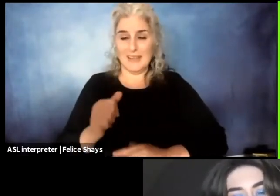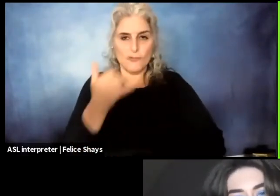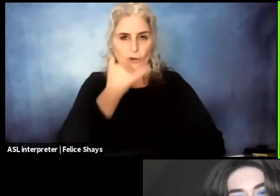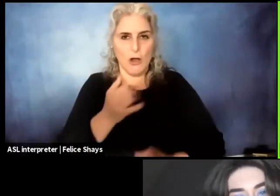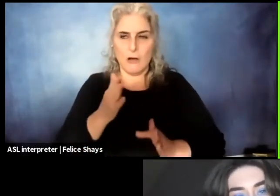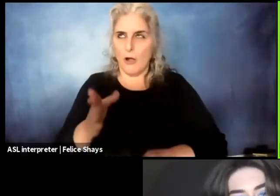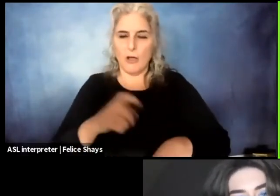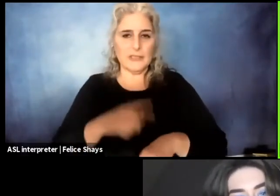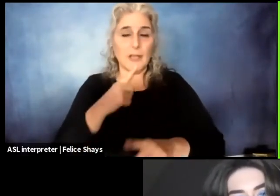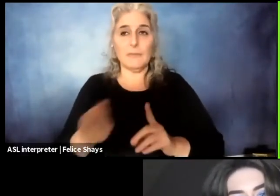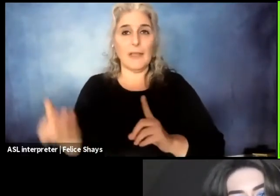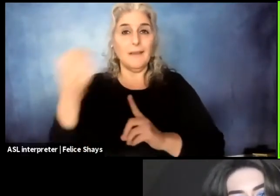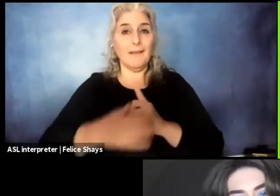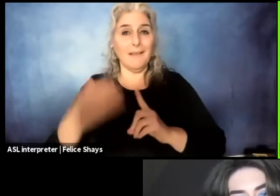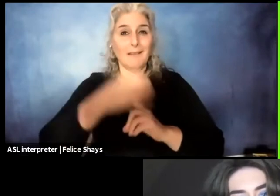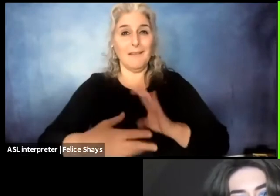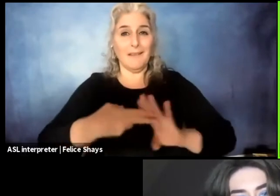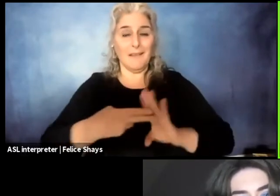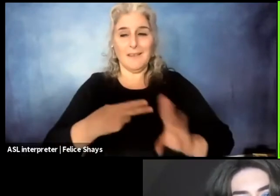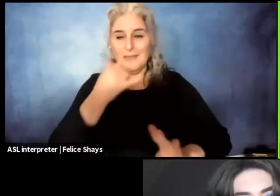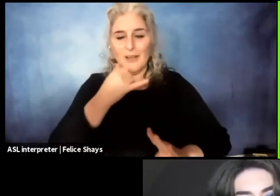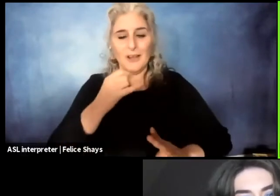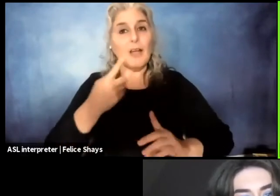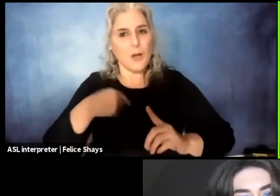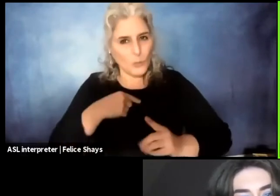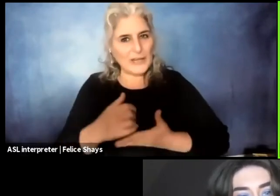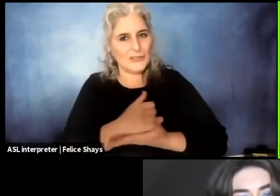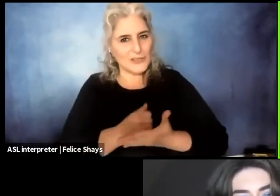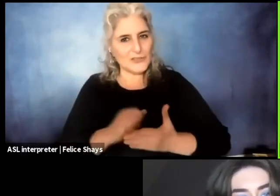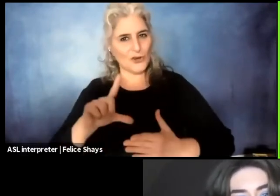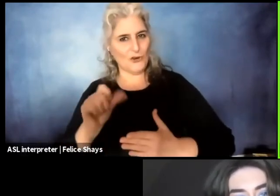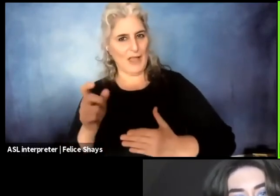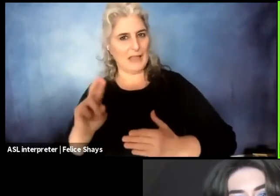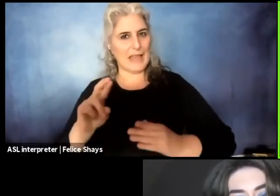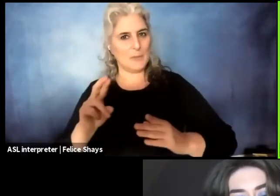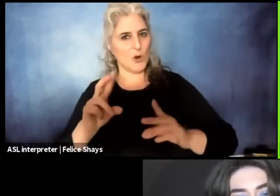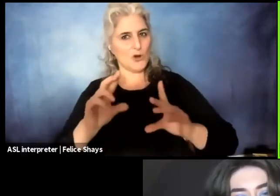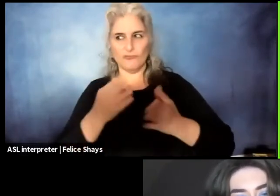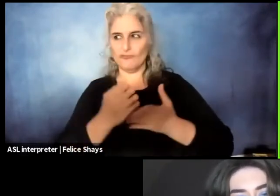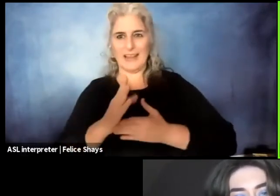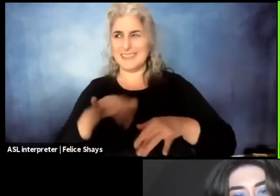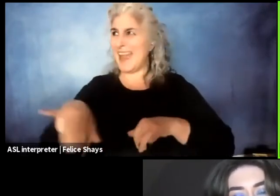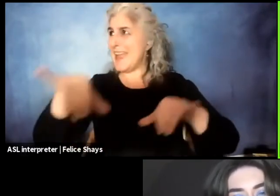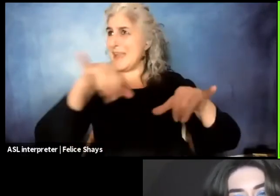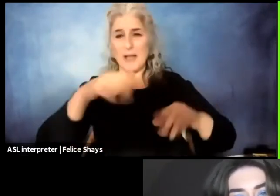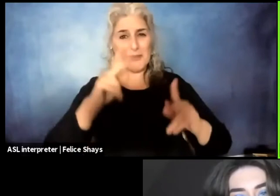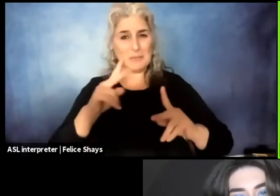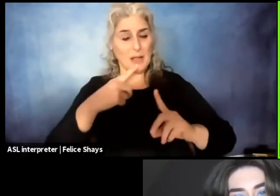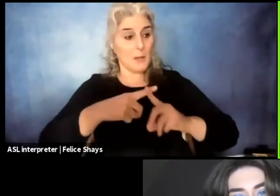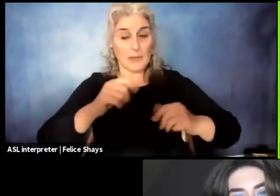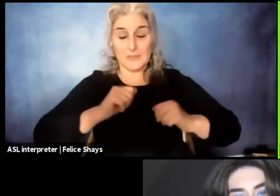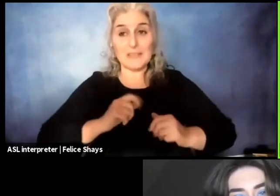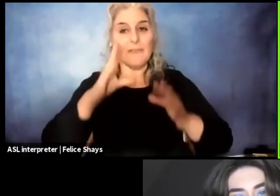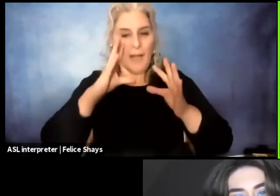to be in. We deserve labor rights like everyone else. And on top of it, personally, as someone who chooses to do